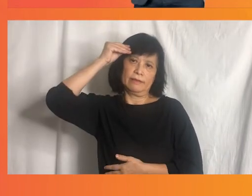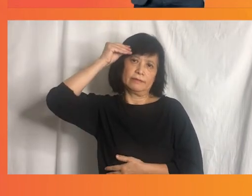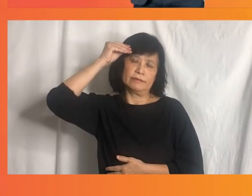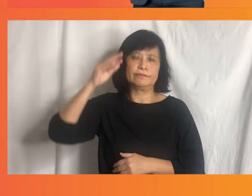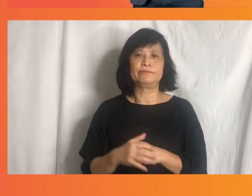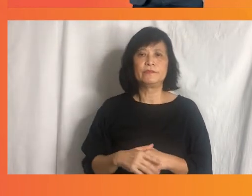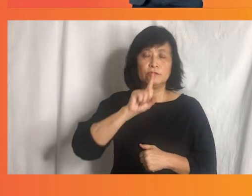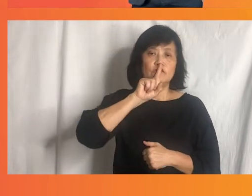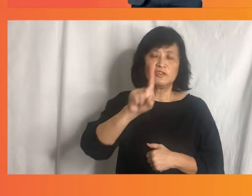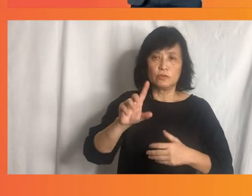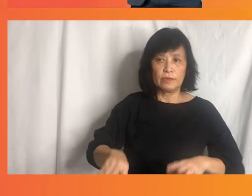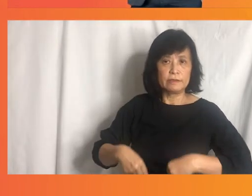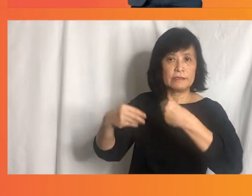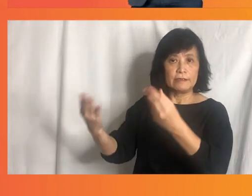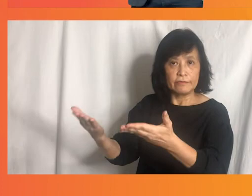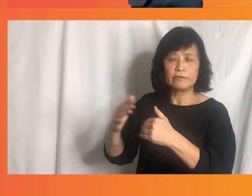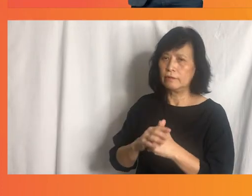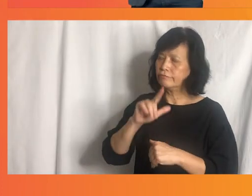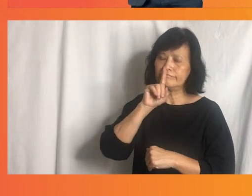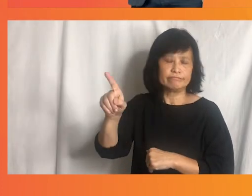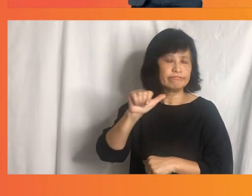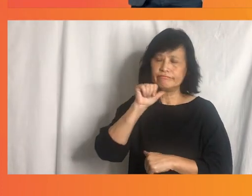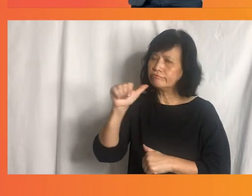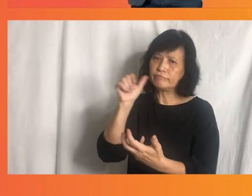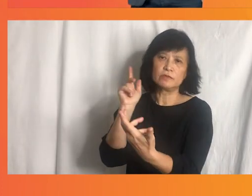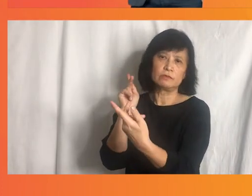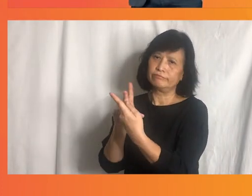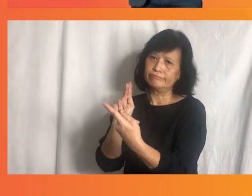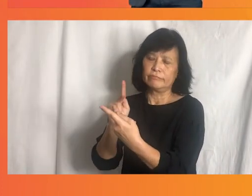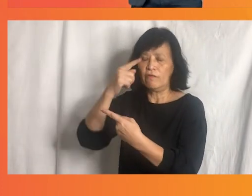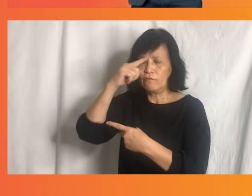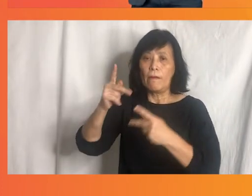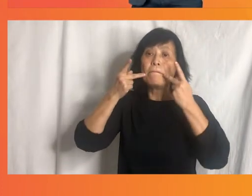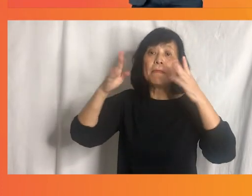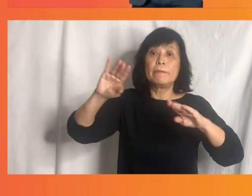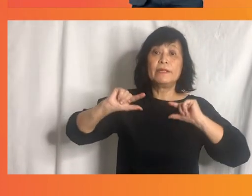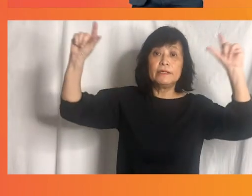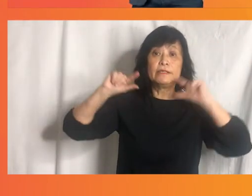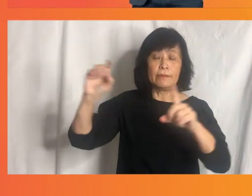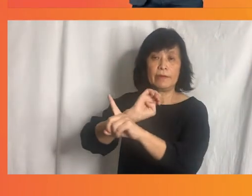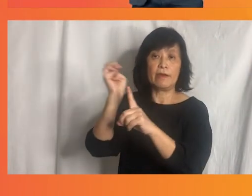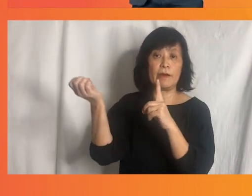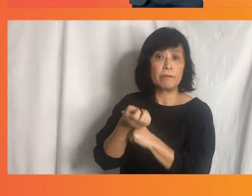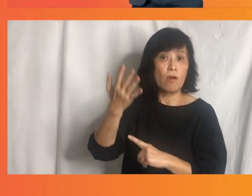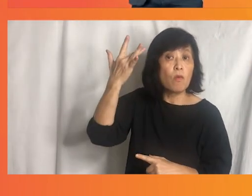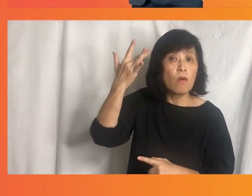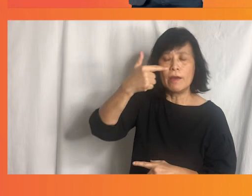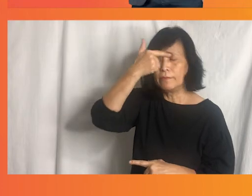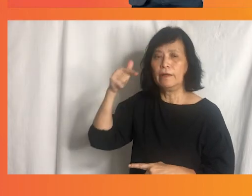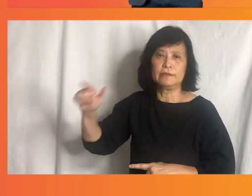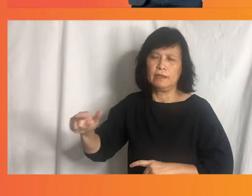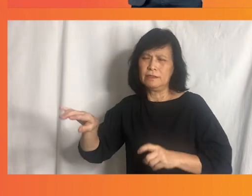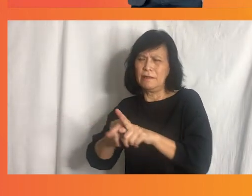When first presented, he is definitely unsuitable for exercise in a public gym environment. I guess this is mainly due to his impulsive and